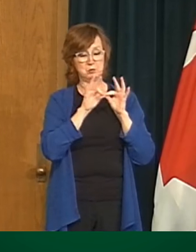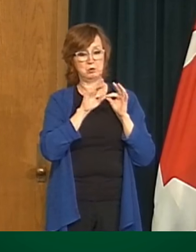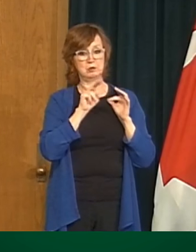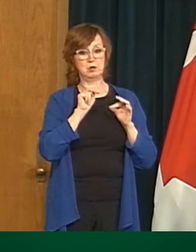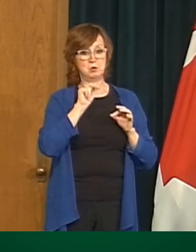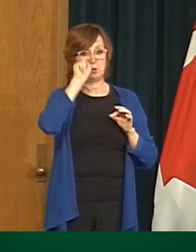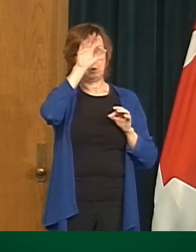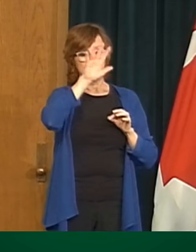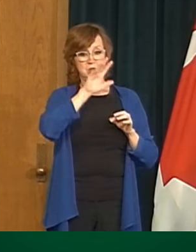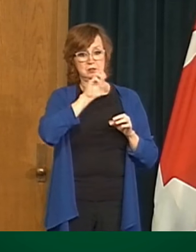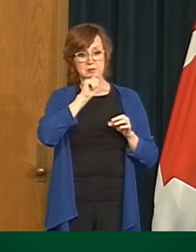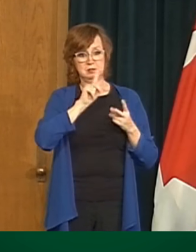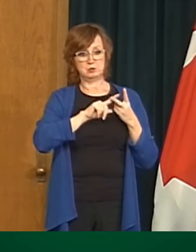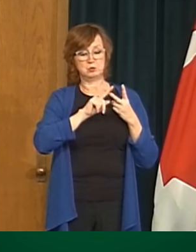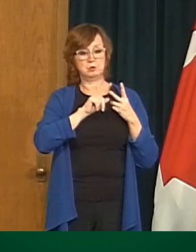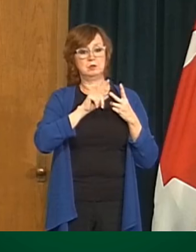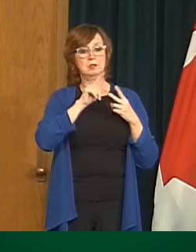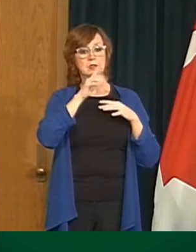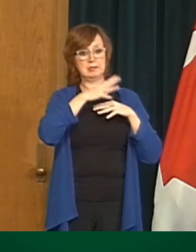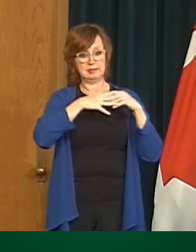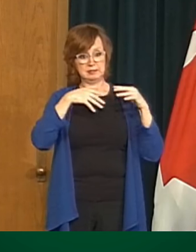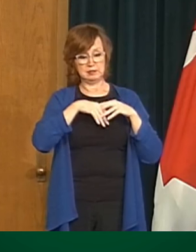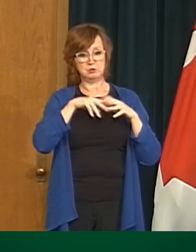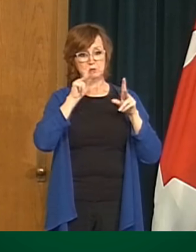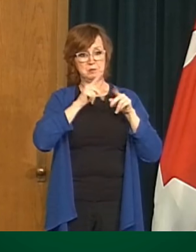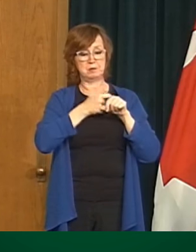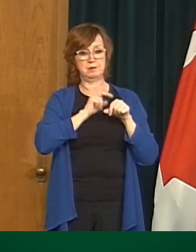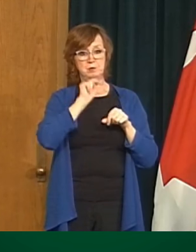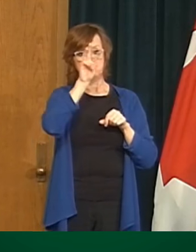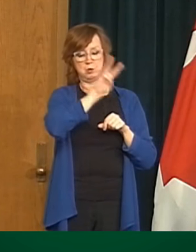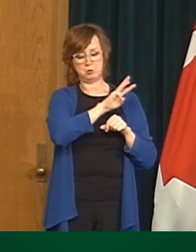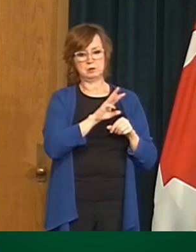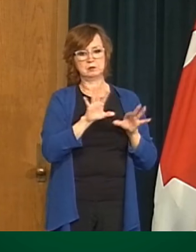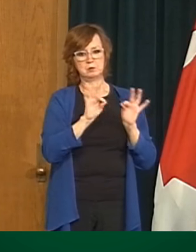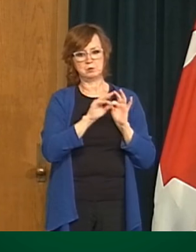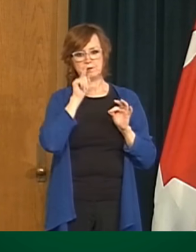Aboriginal leadership throughout the Northwest, and we're going to work together to achieve it.